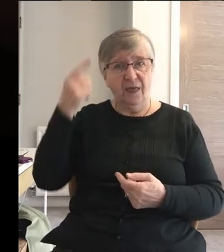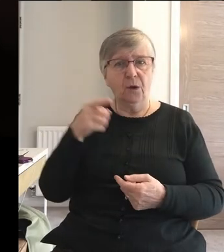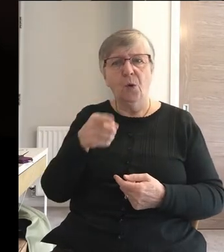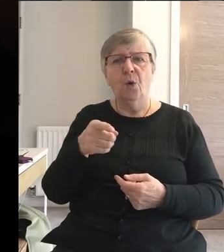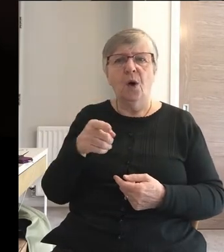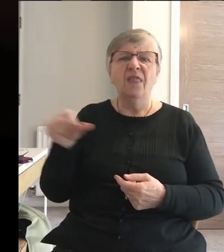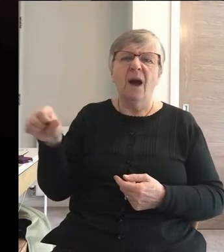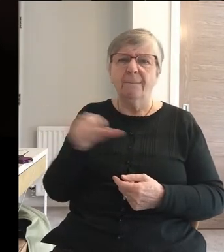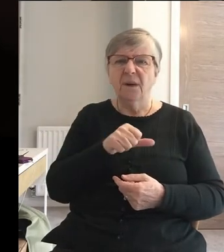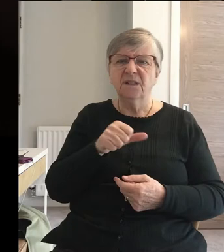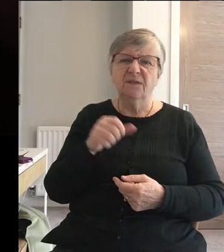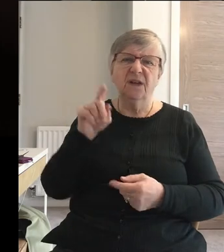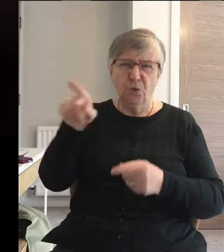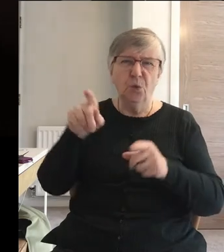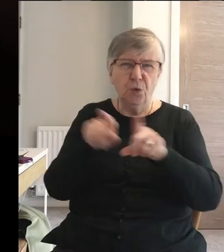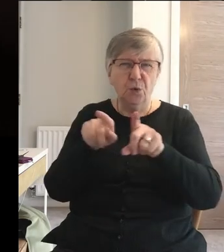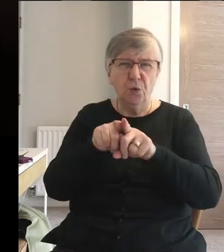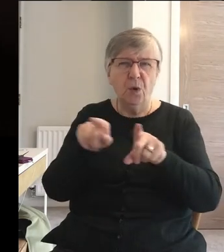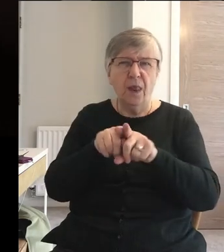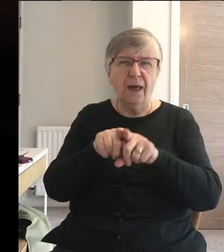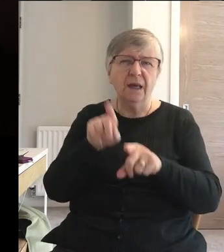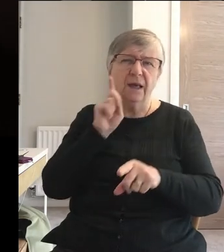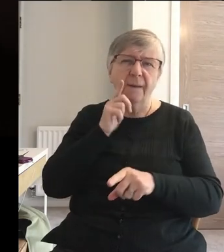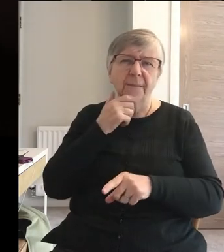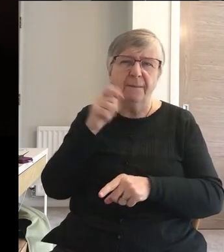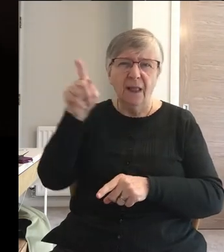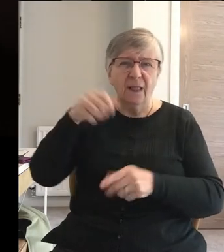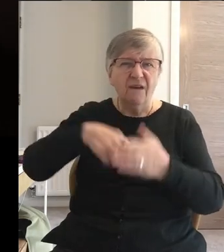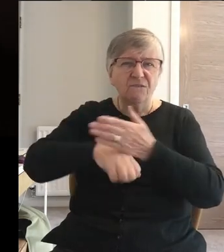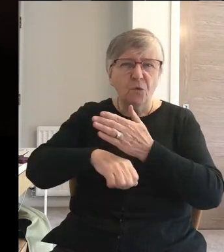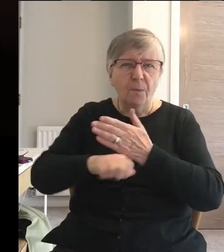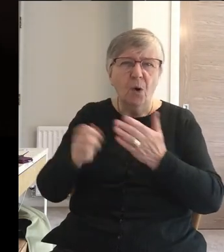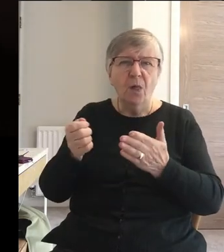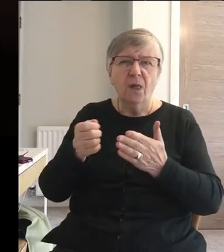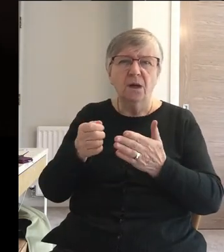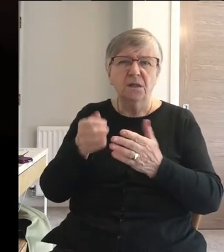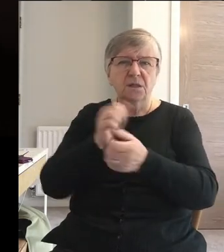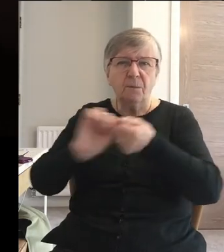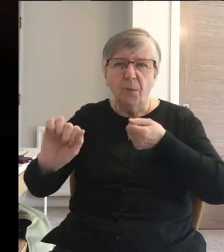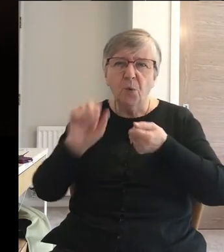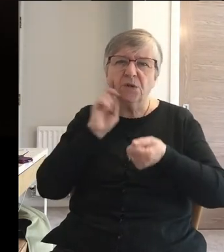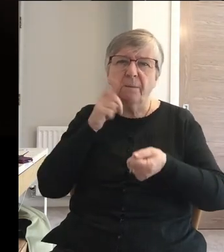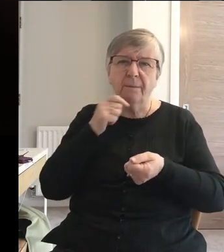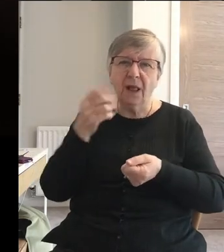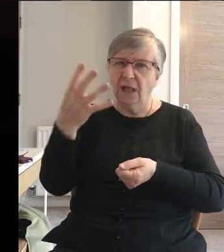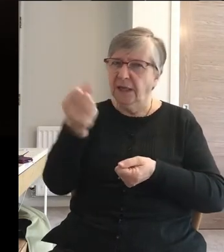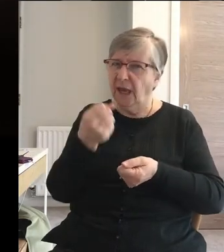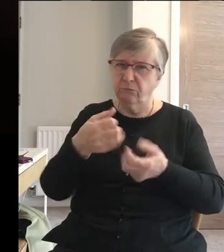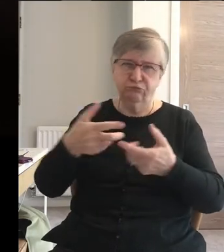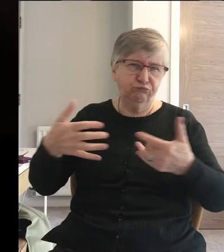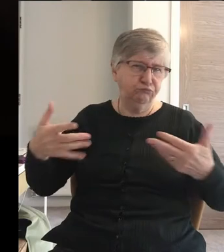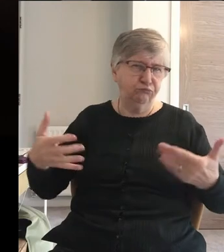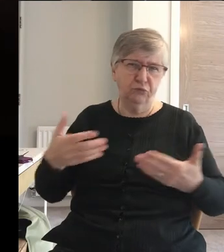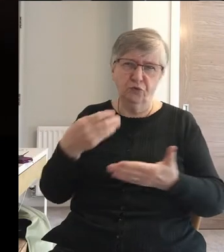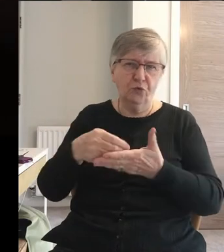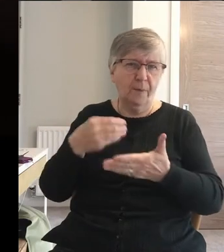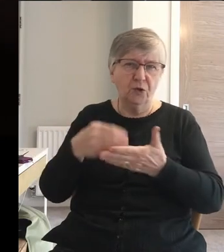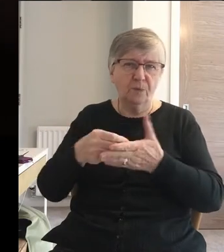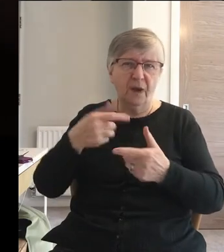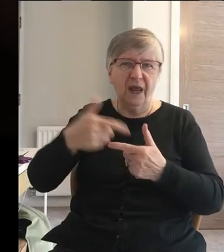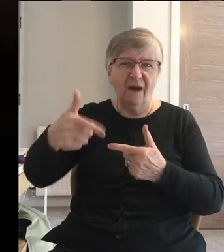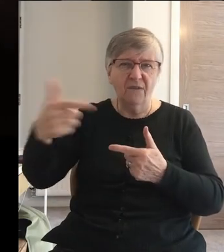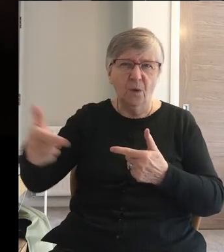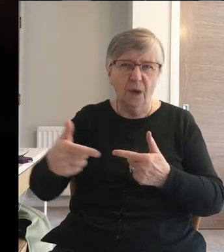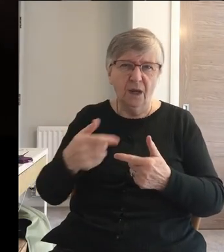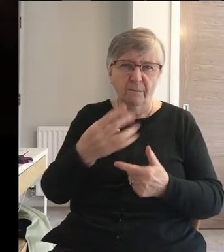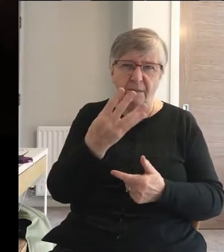oh, that must be for somebody else. You know, it's probably for these, you know, rich sports stars who have got agents arguing